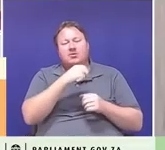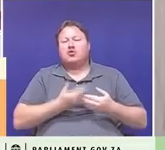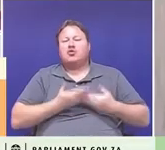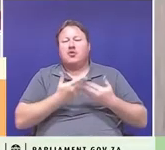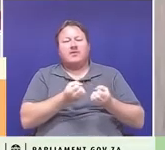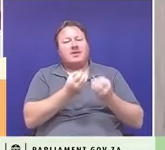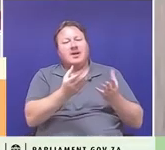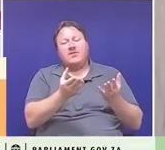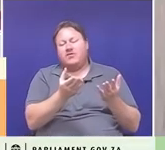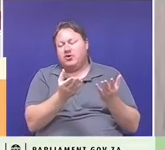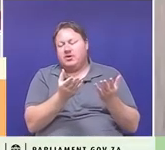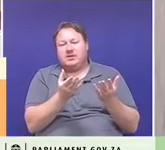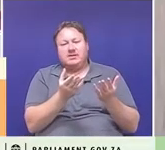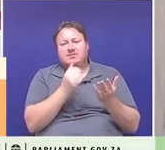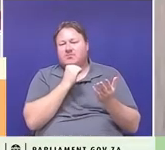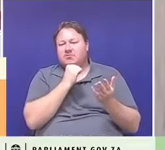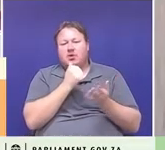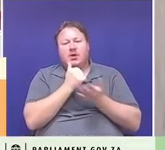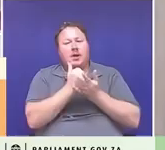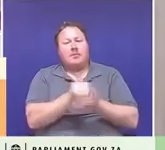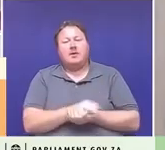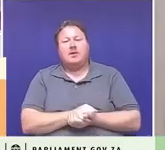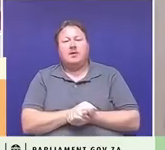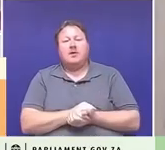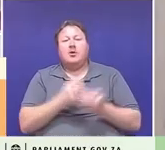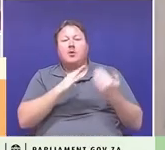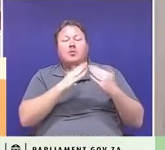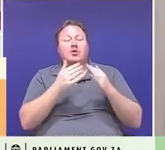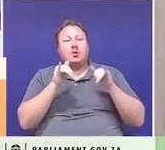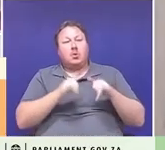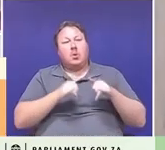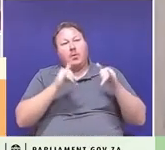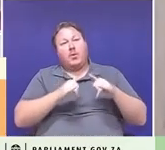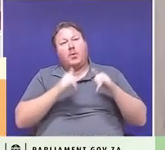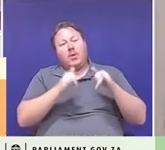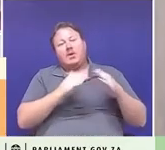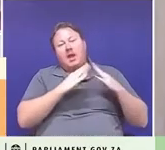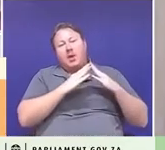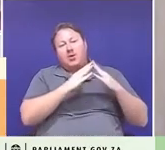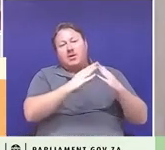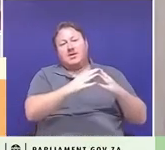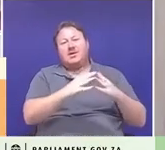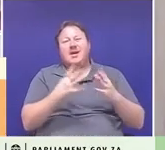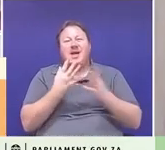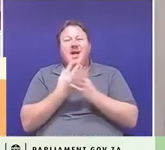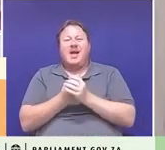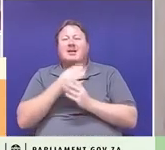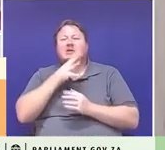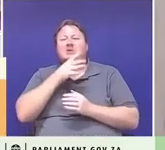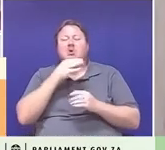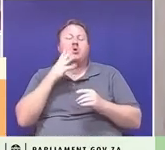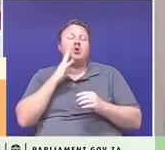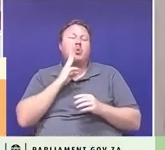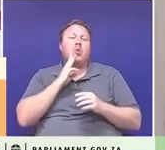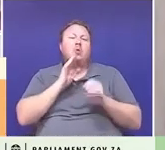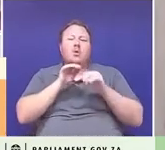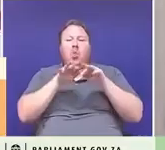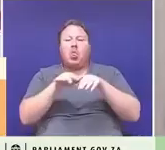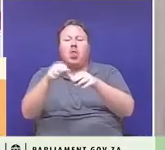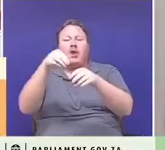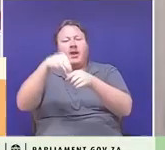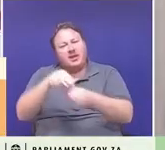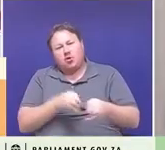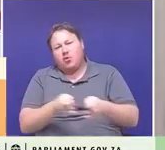Communities wait years for houses that are left incomplete, while untreated sewage contaminates rivers.